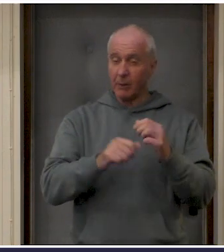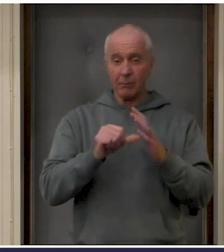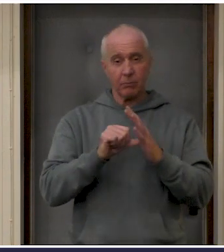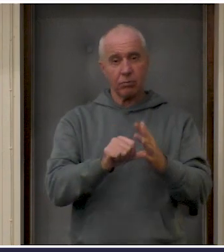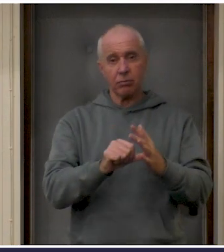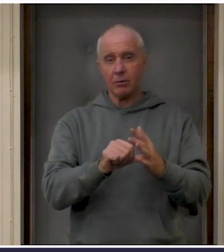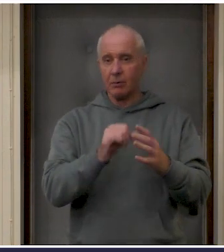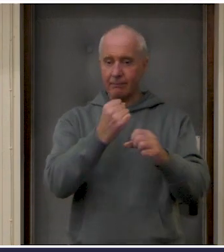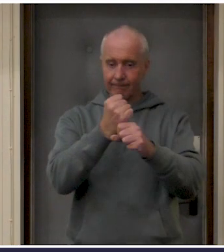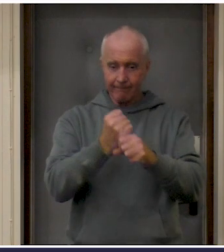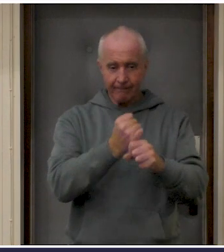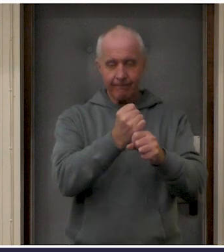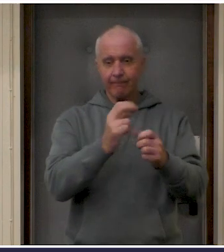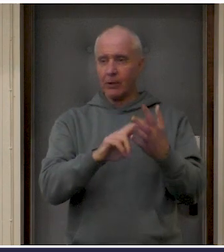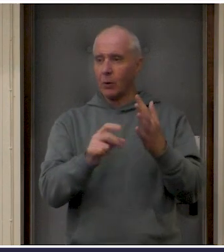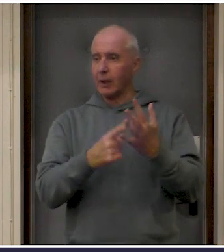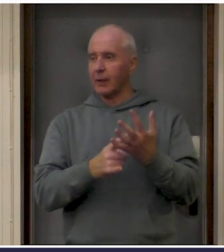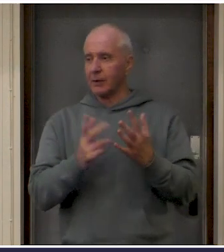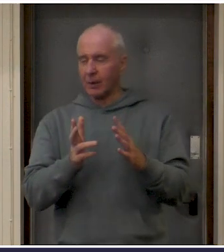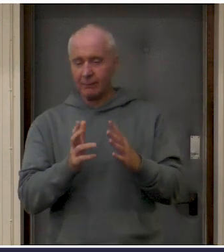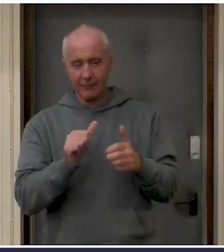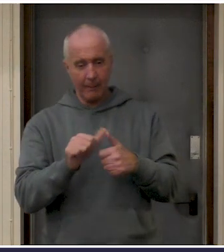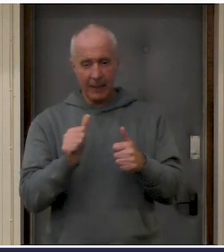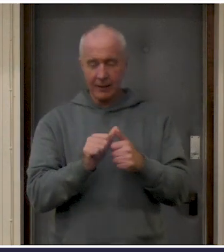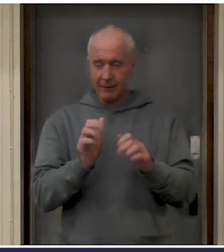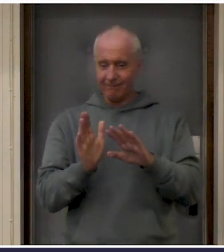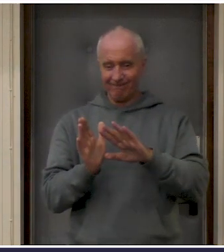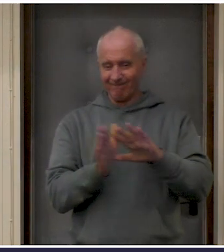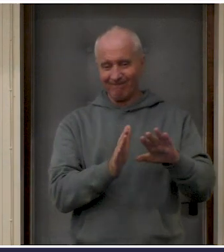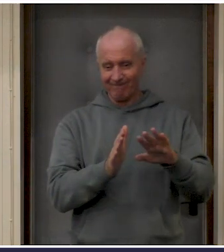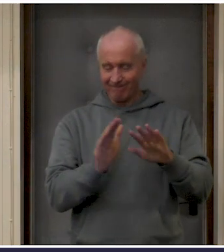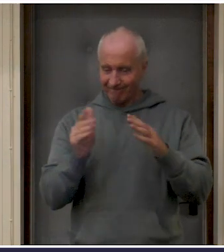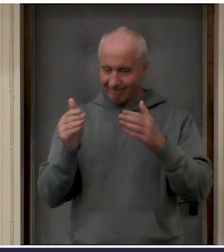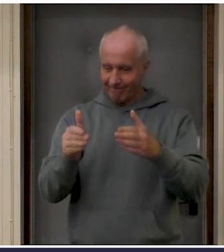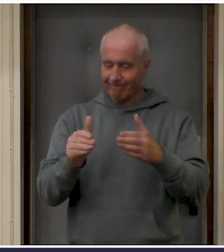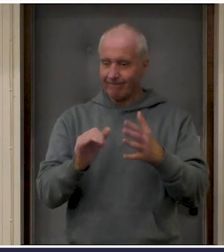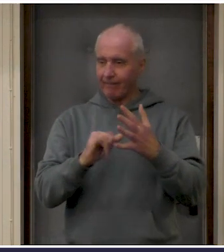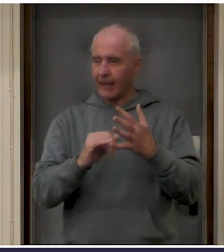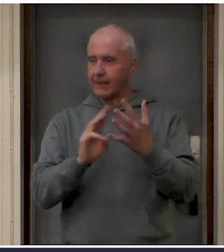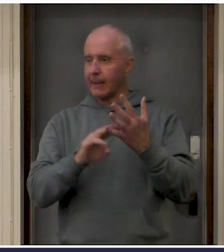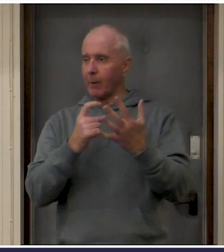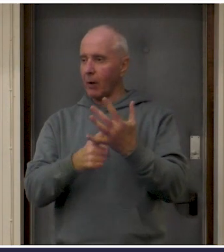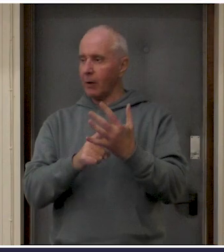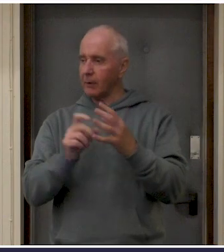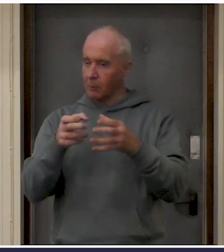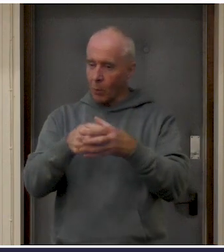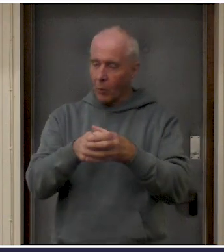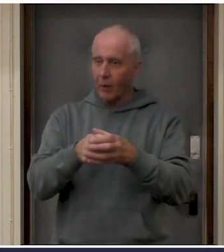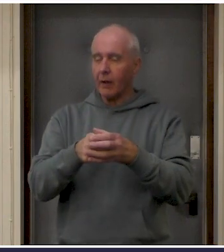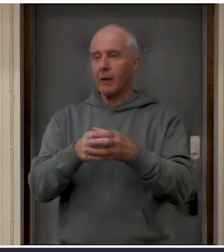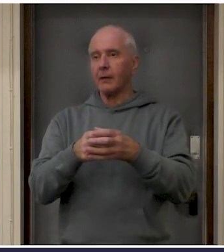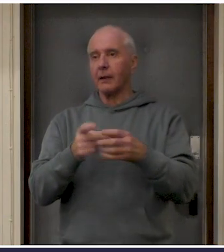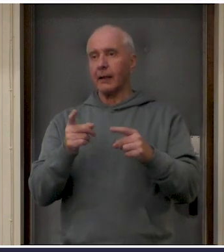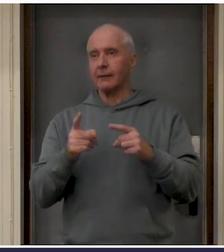do things. And I don't think we should shy away from that being part of the truth. So by making it smaller, and by taking lots of this stuff into